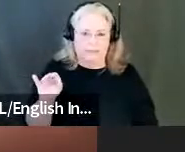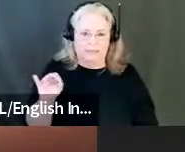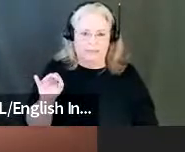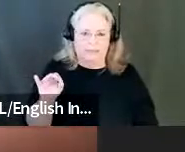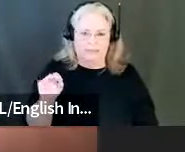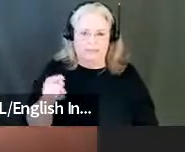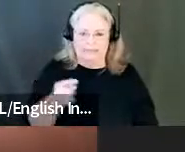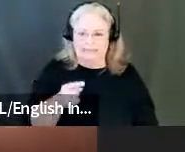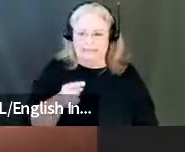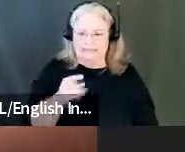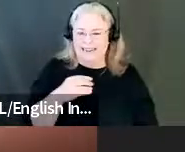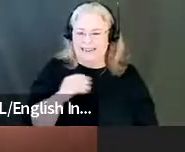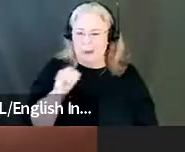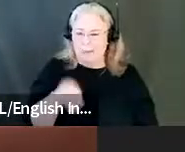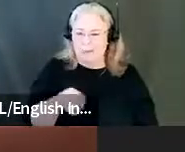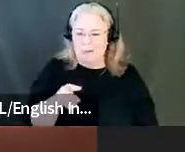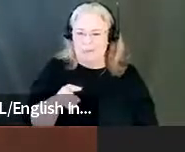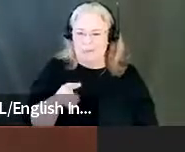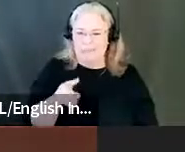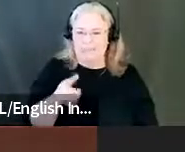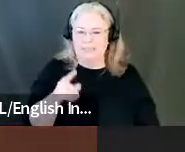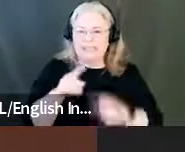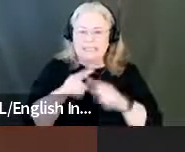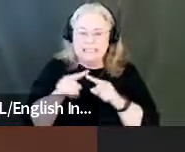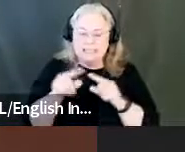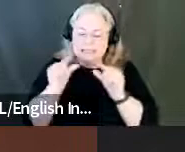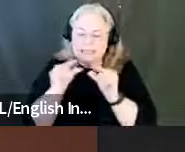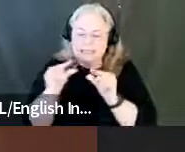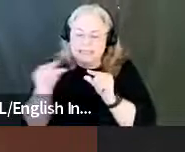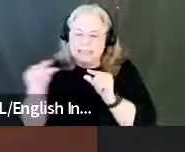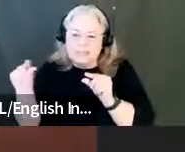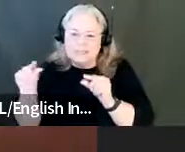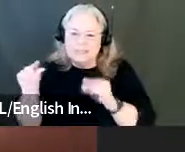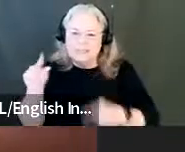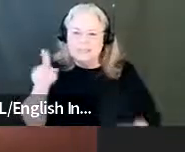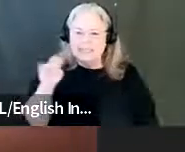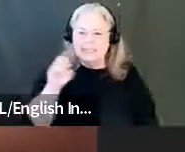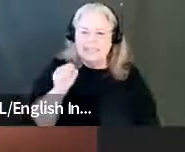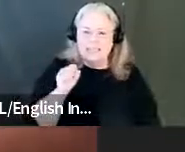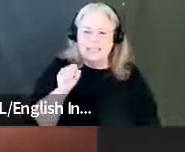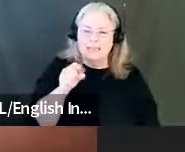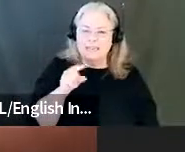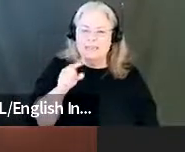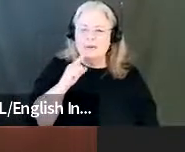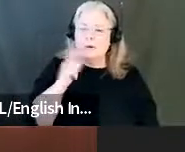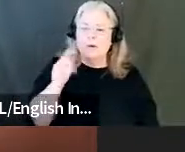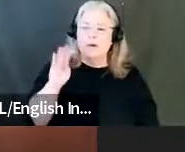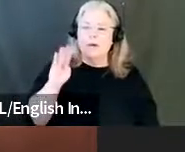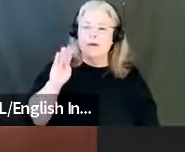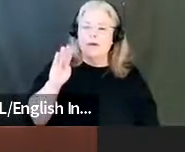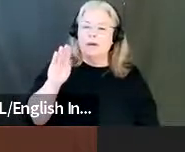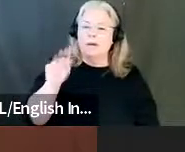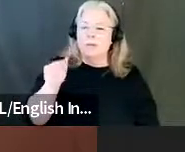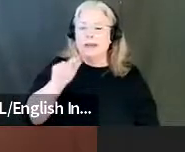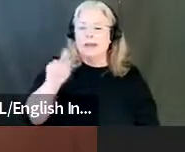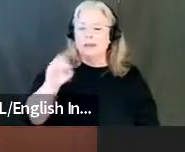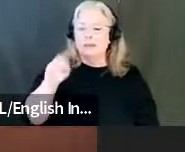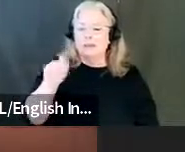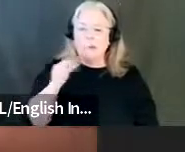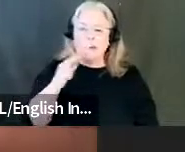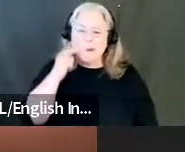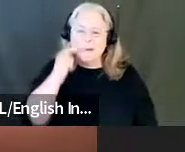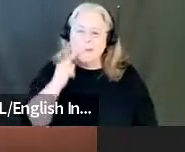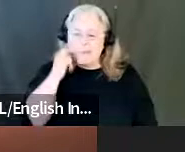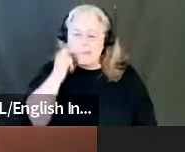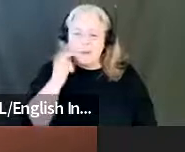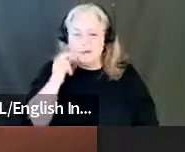I put all of these little pieces. So the reason I call it Bazooka, remember, I don't know, Bazooka bubblegum, it was about